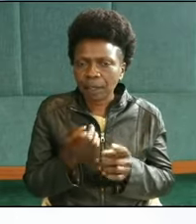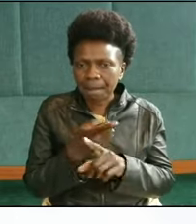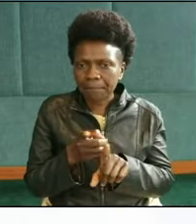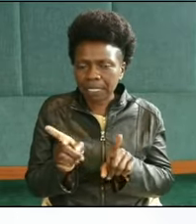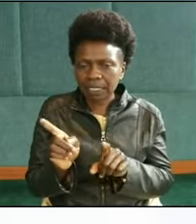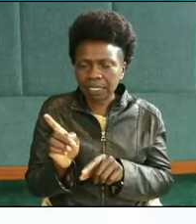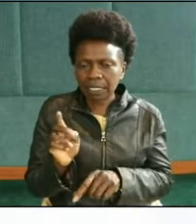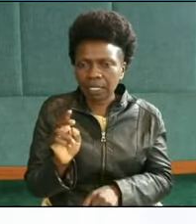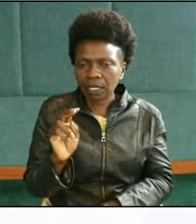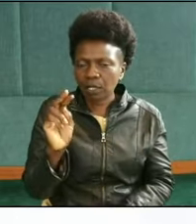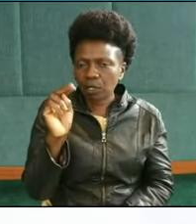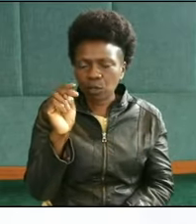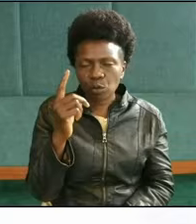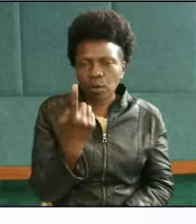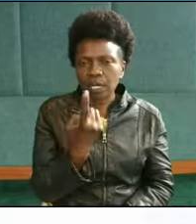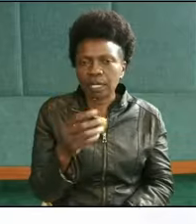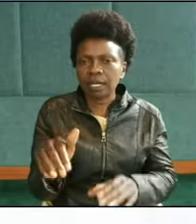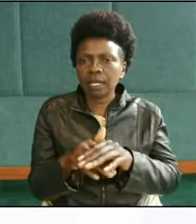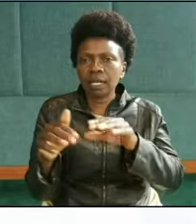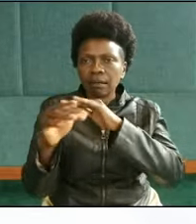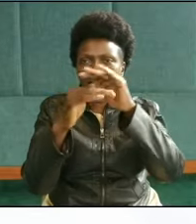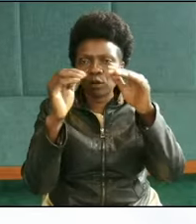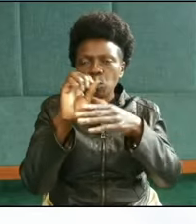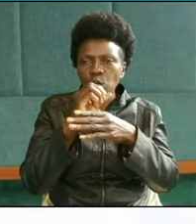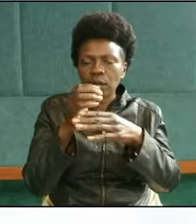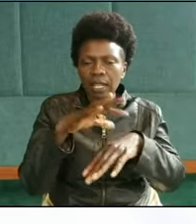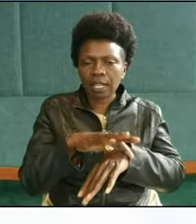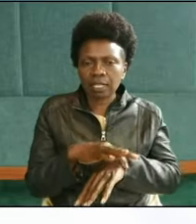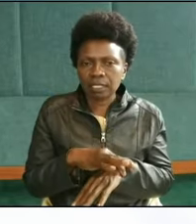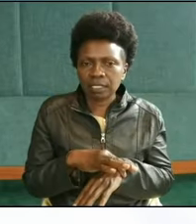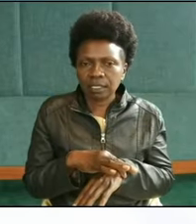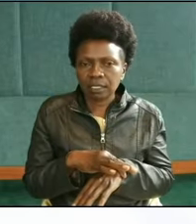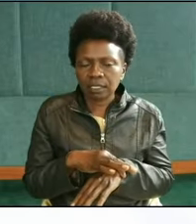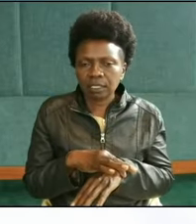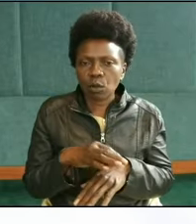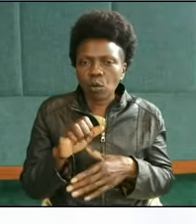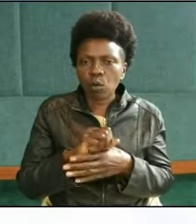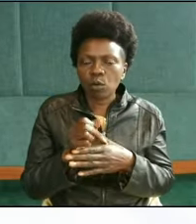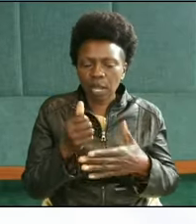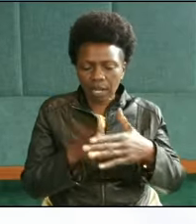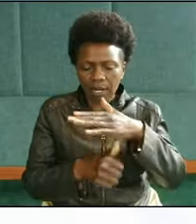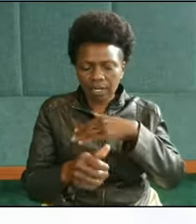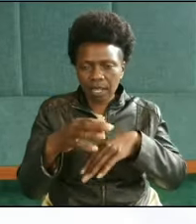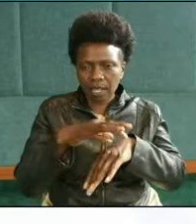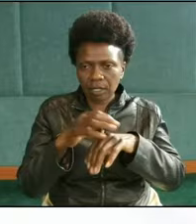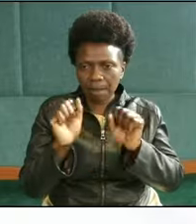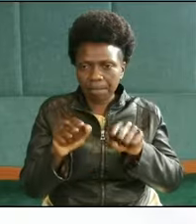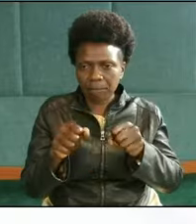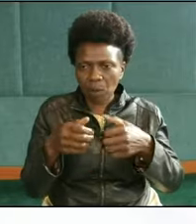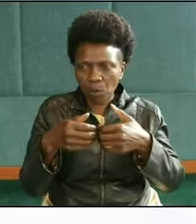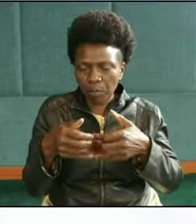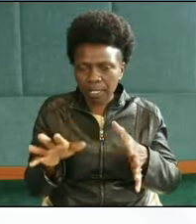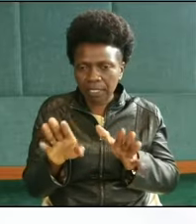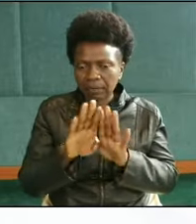But no one in heaven or on earth or under the earth could open